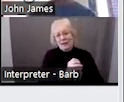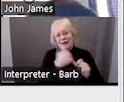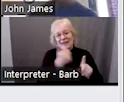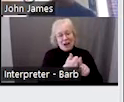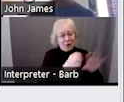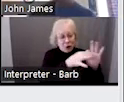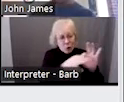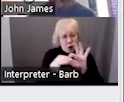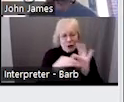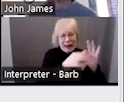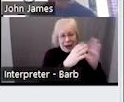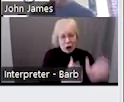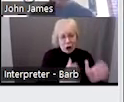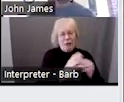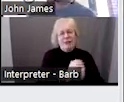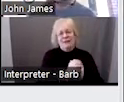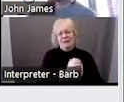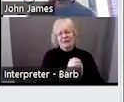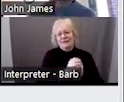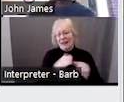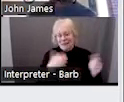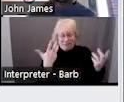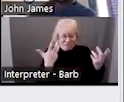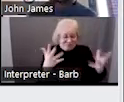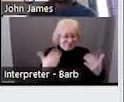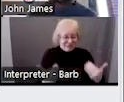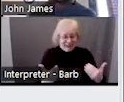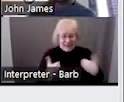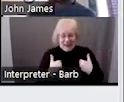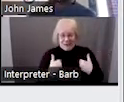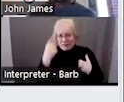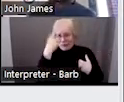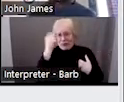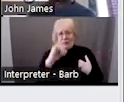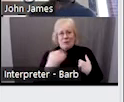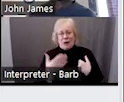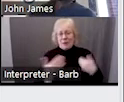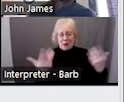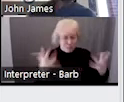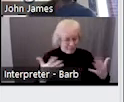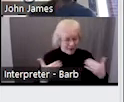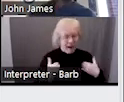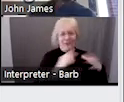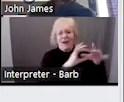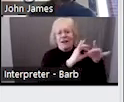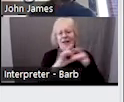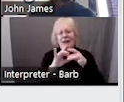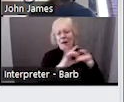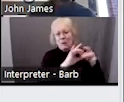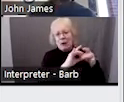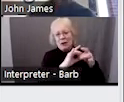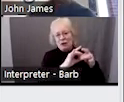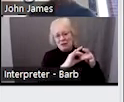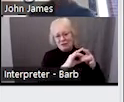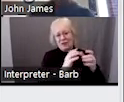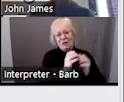like, I got it with Miss Tamara's help. I got the collaboration with her exceptional education teacher with,